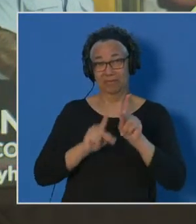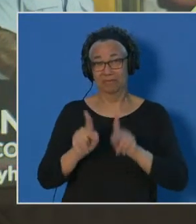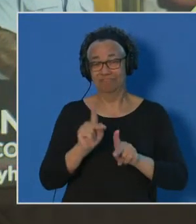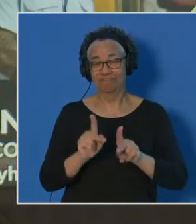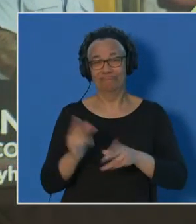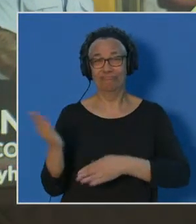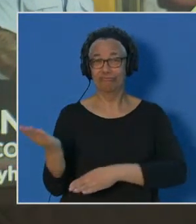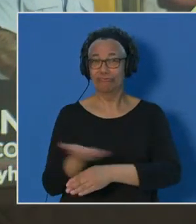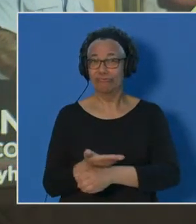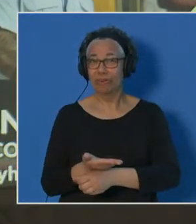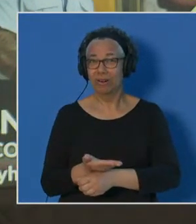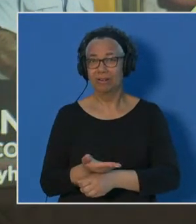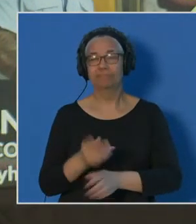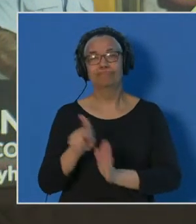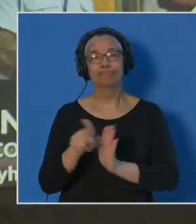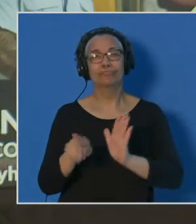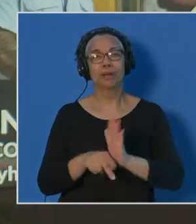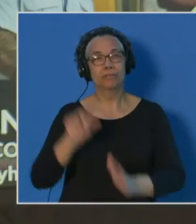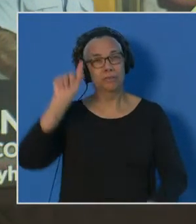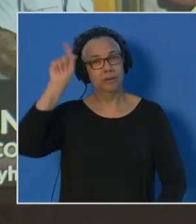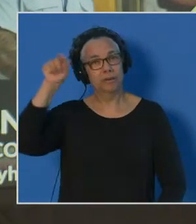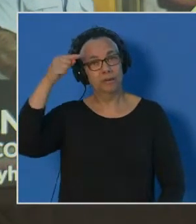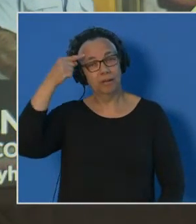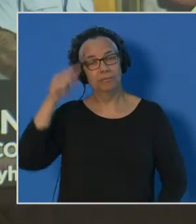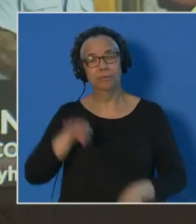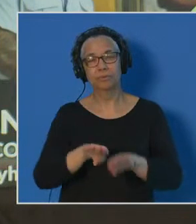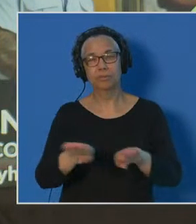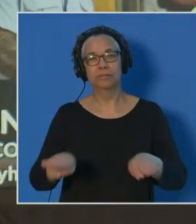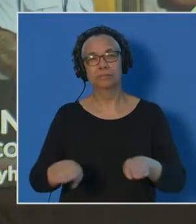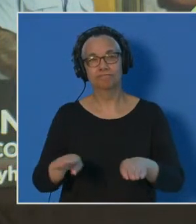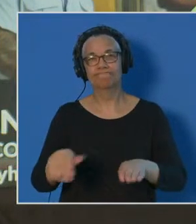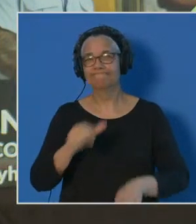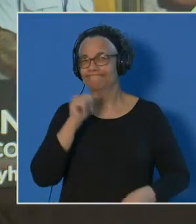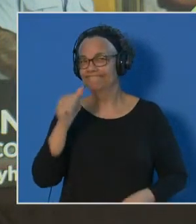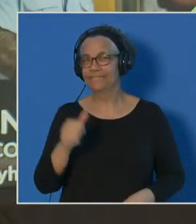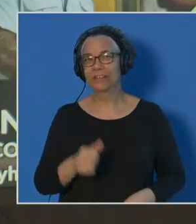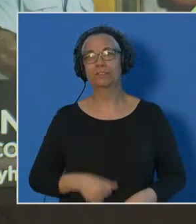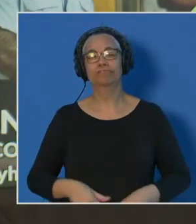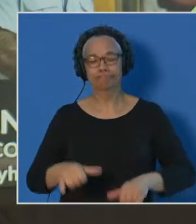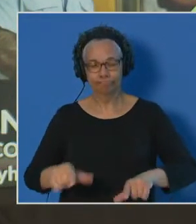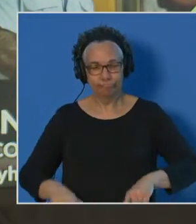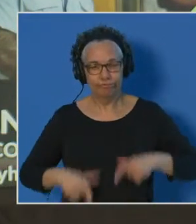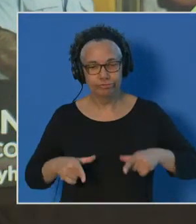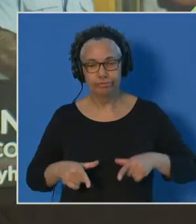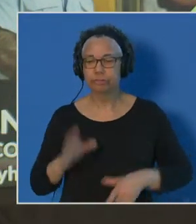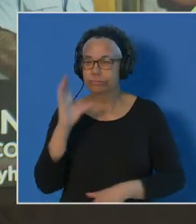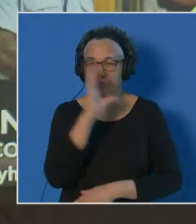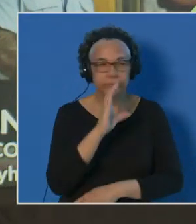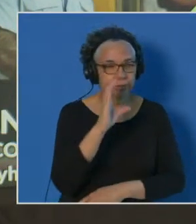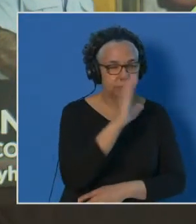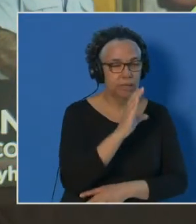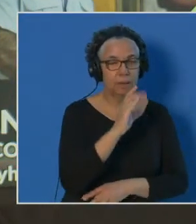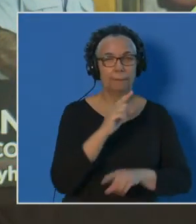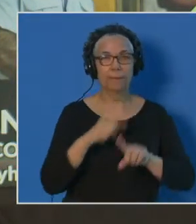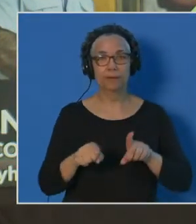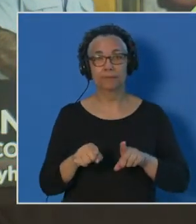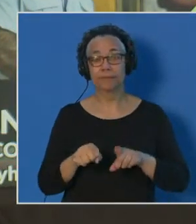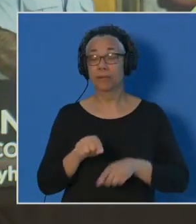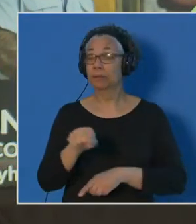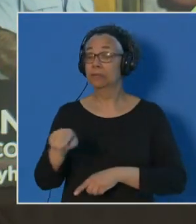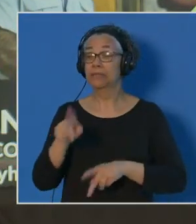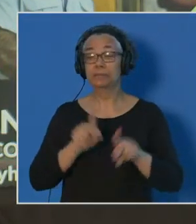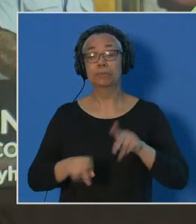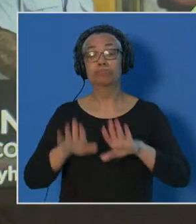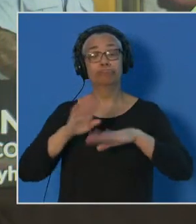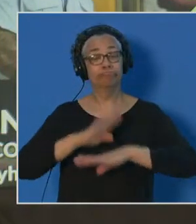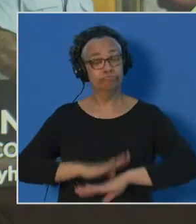the policy of the government of Bermuda is to not extend reside and seek permits, and for those persons to settle their affairs and be